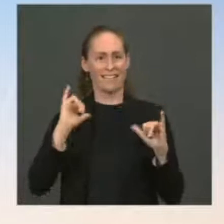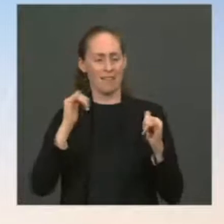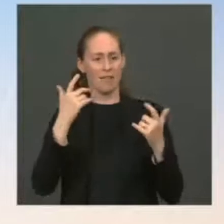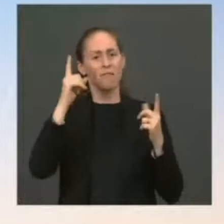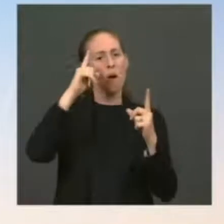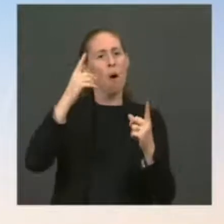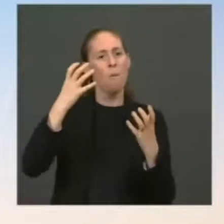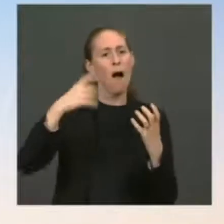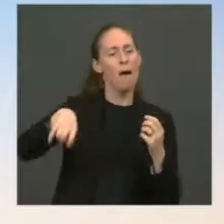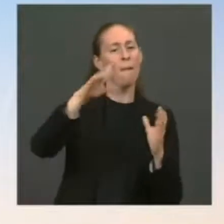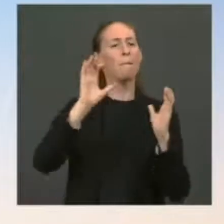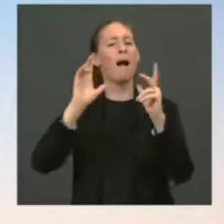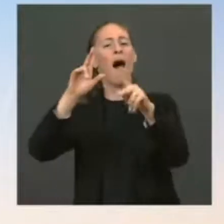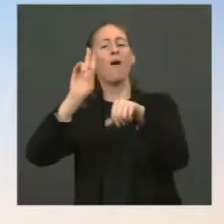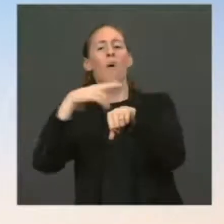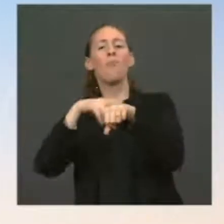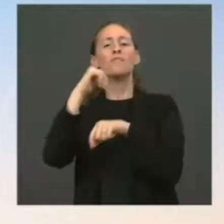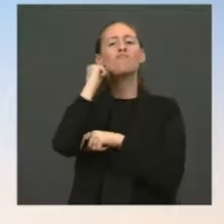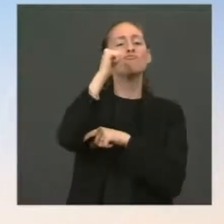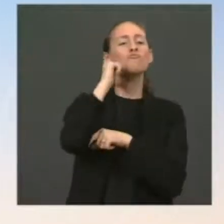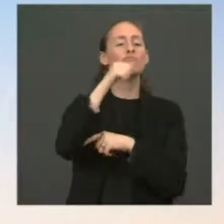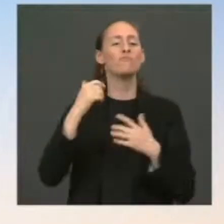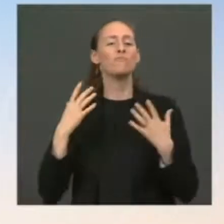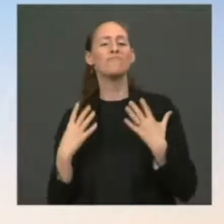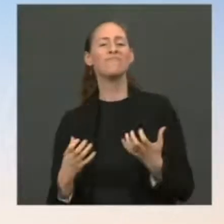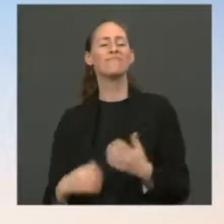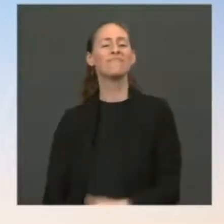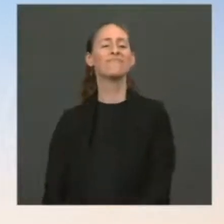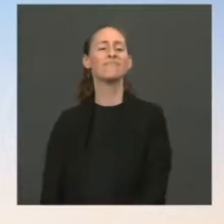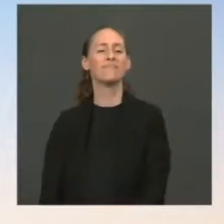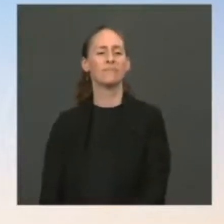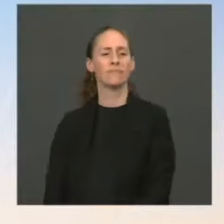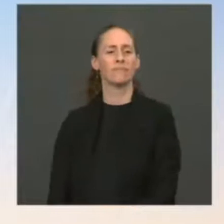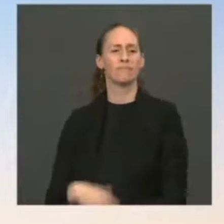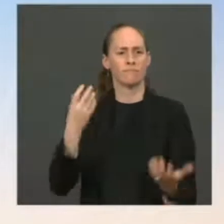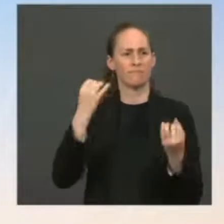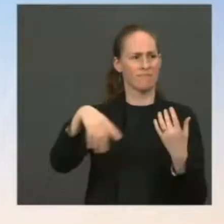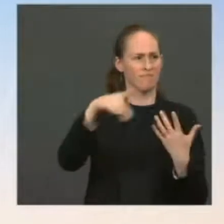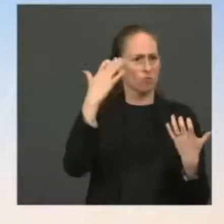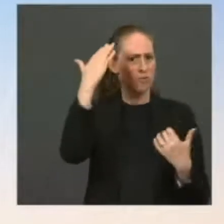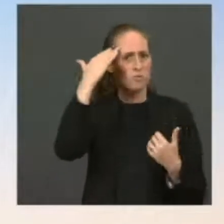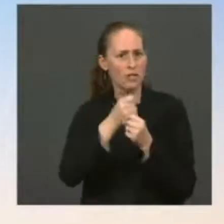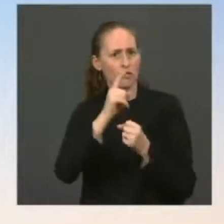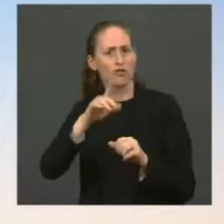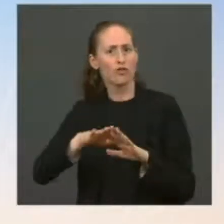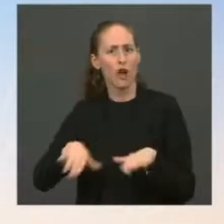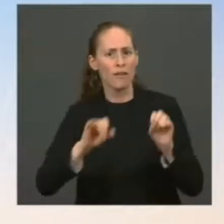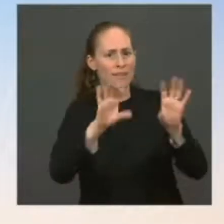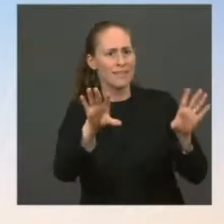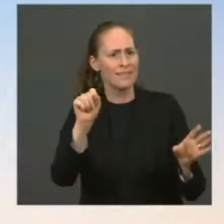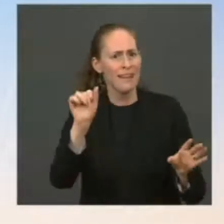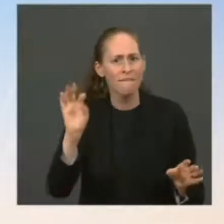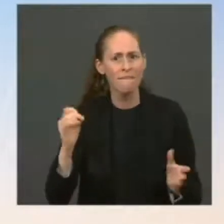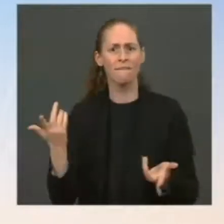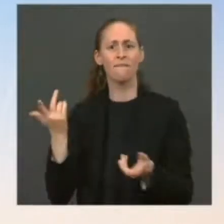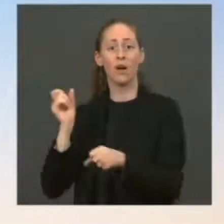of normal. They want to go back to knowing that their kids are safe at school, that they can go to their workplaces, that they don't